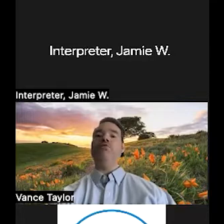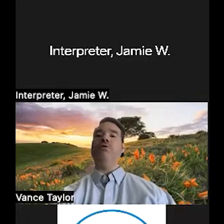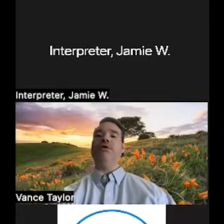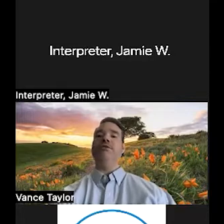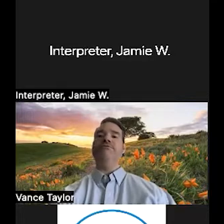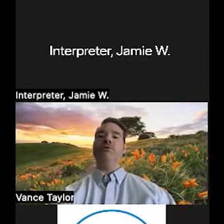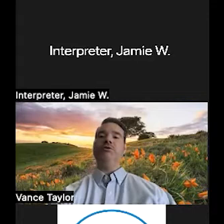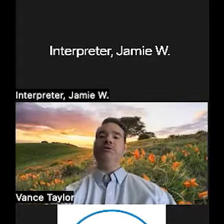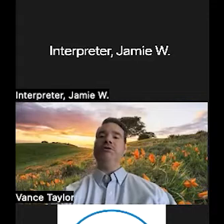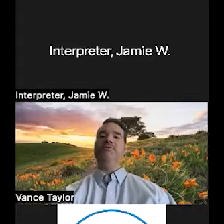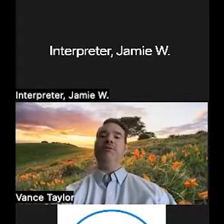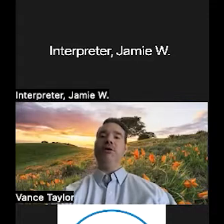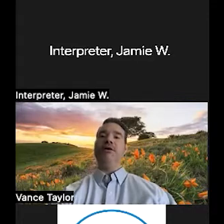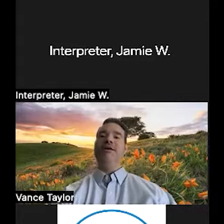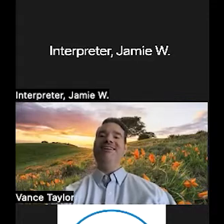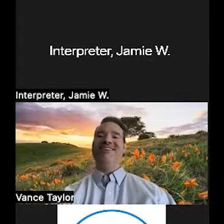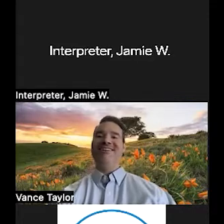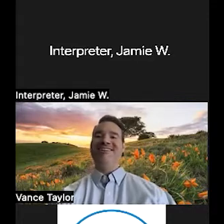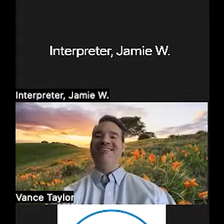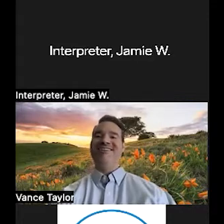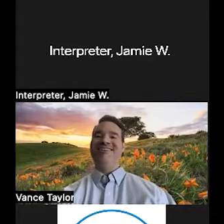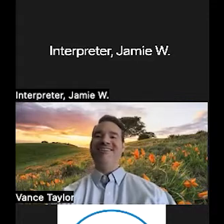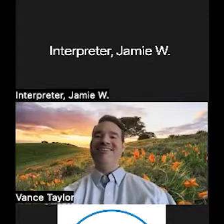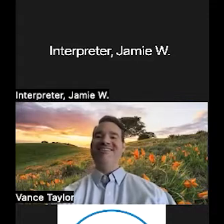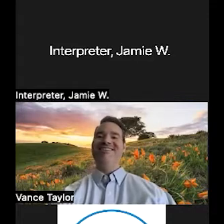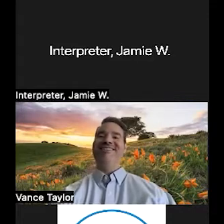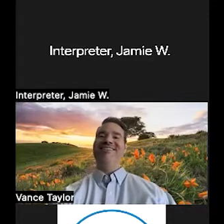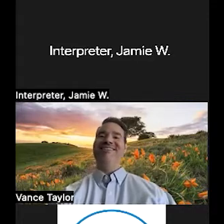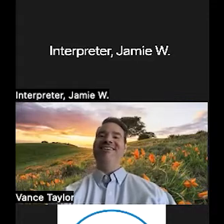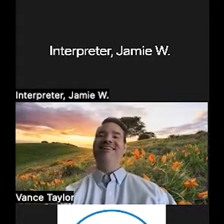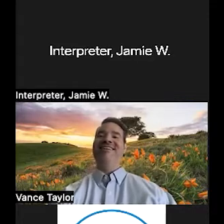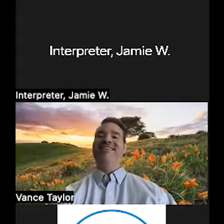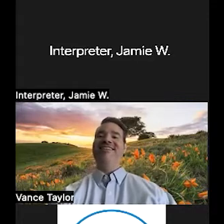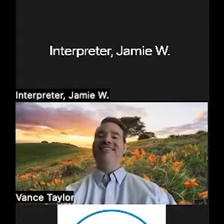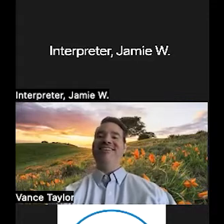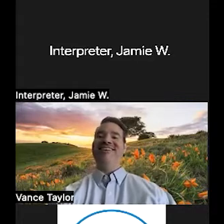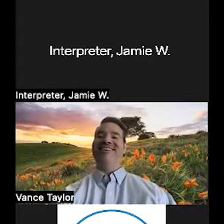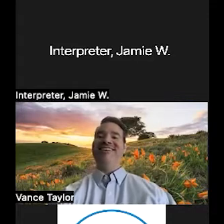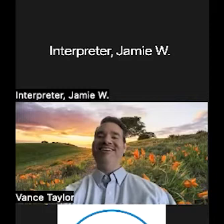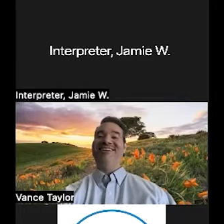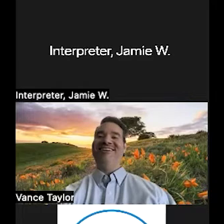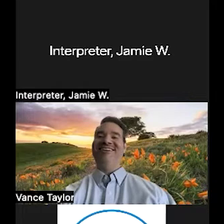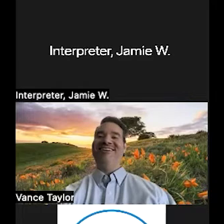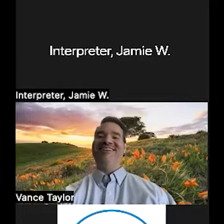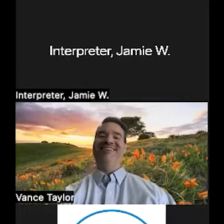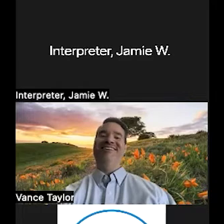if they're really tough, just wait till Steve comes on. You beat me. You beat me, Vance. You beat